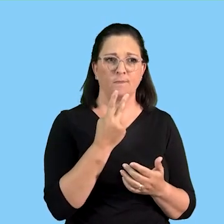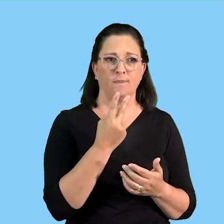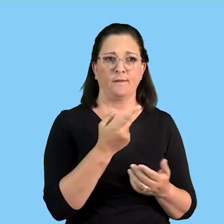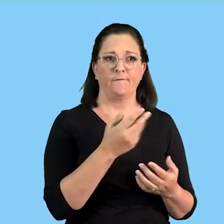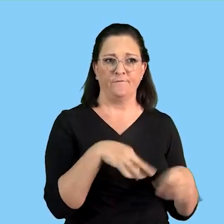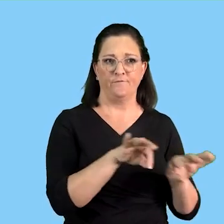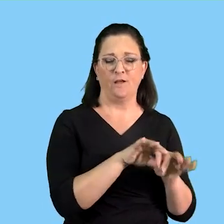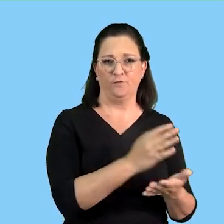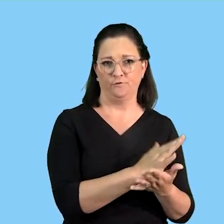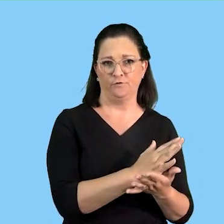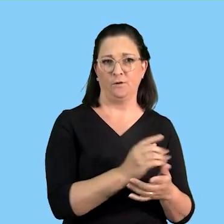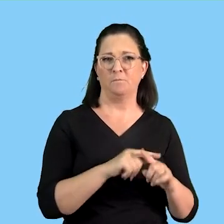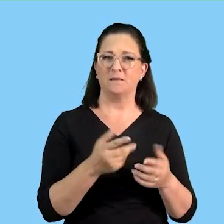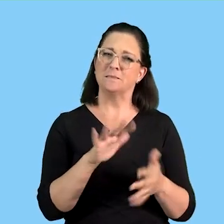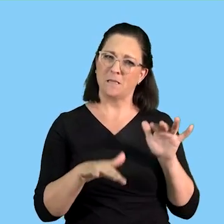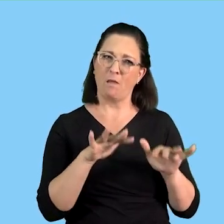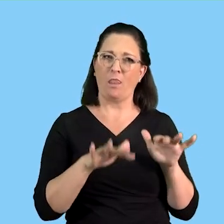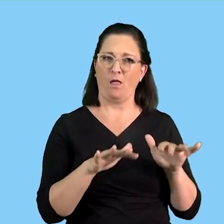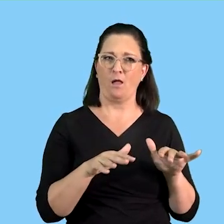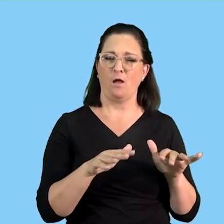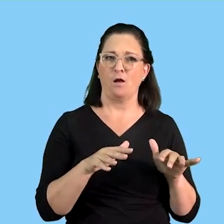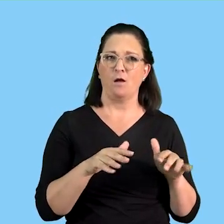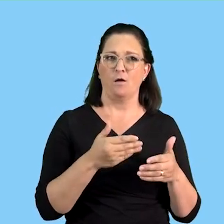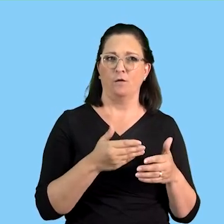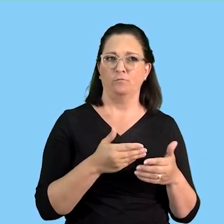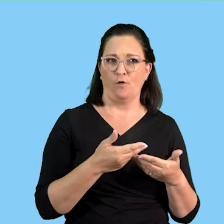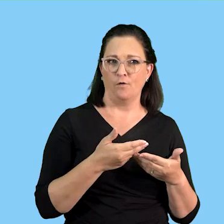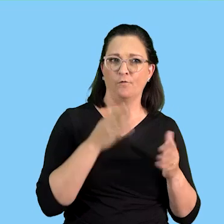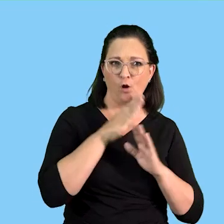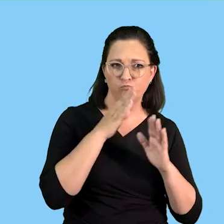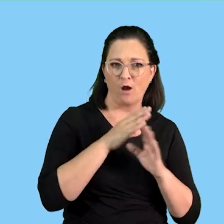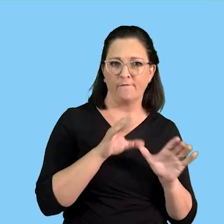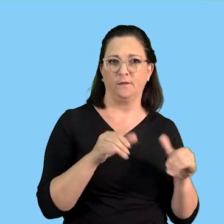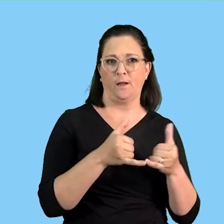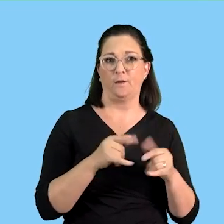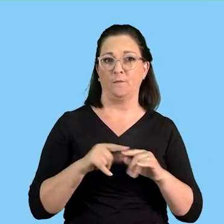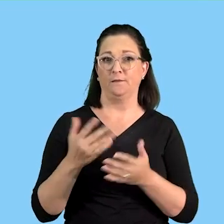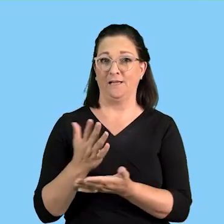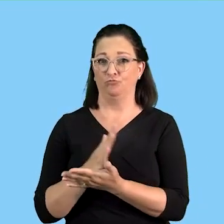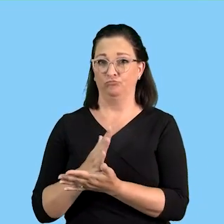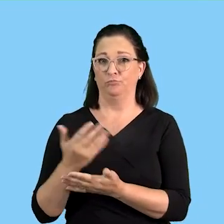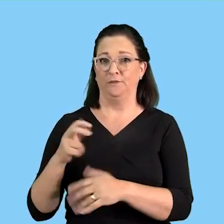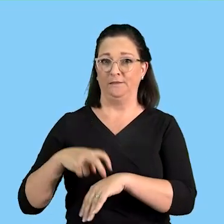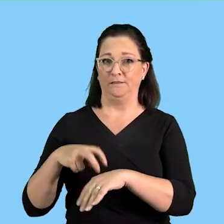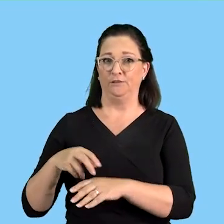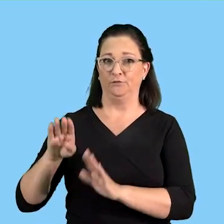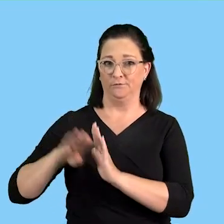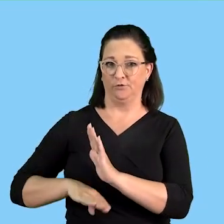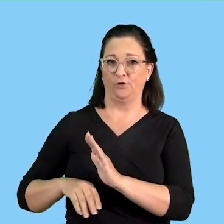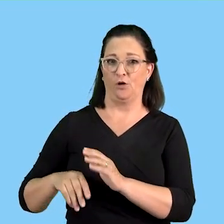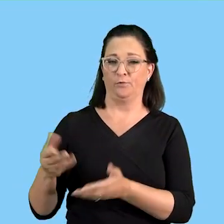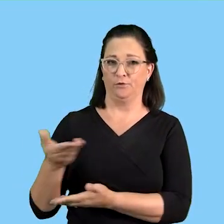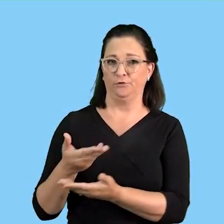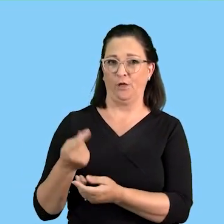value of shares. This is similar to what we went through with the private company, and again, shareholders may sell their shares when dividends are low, resulting